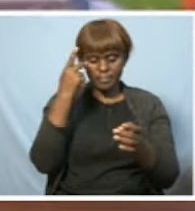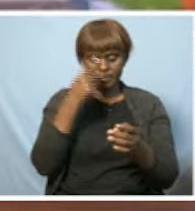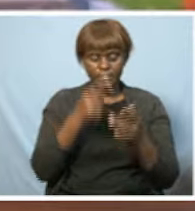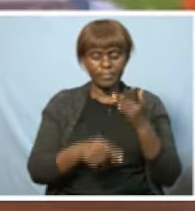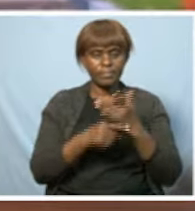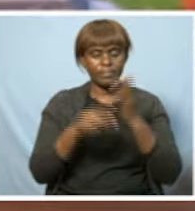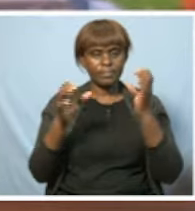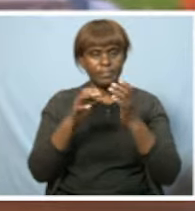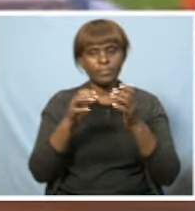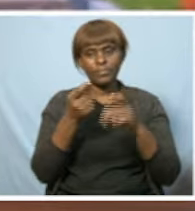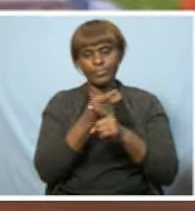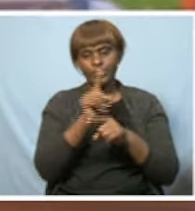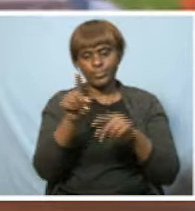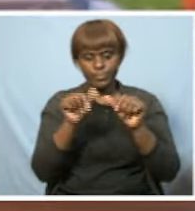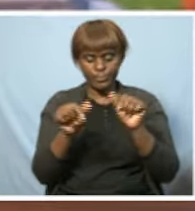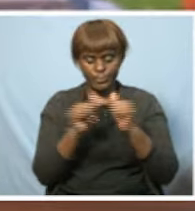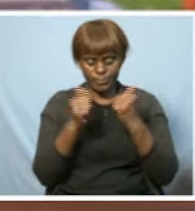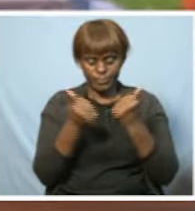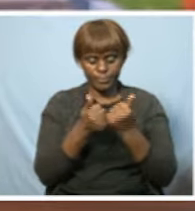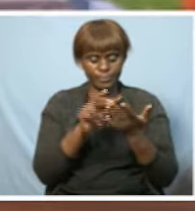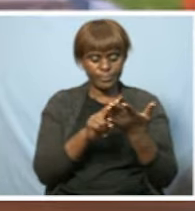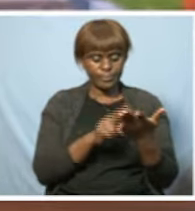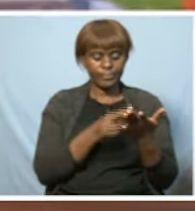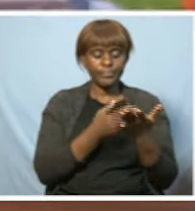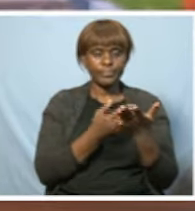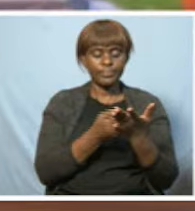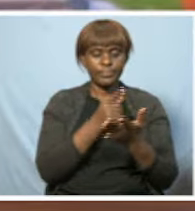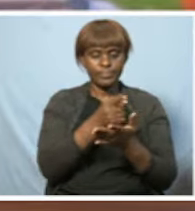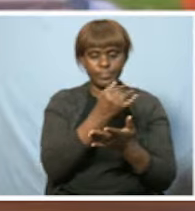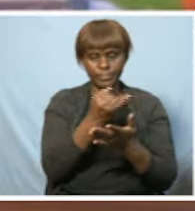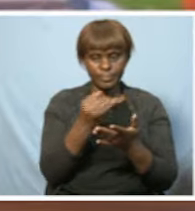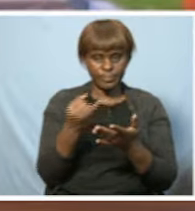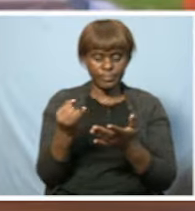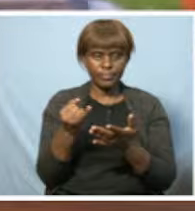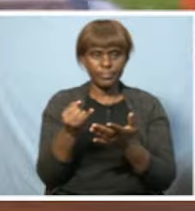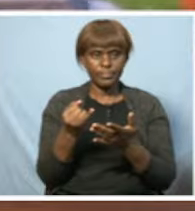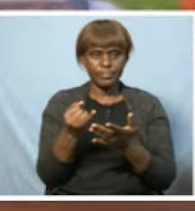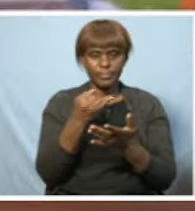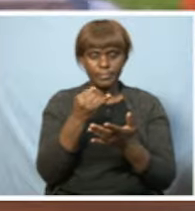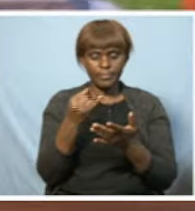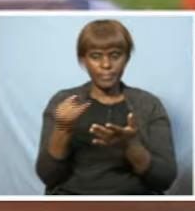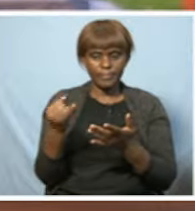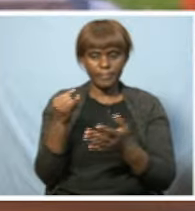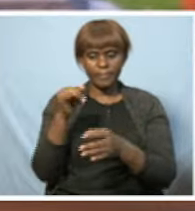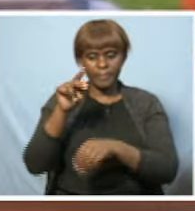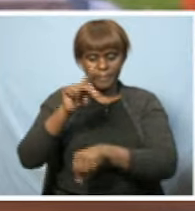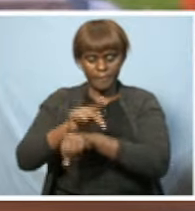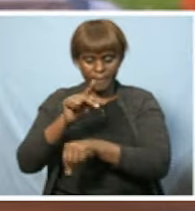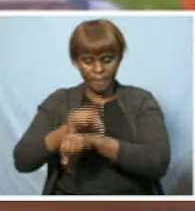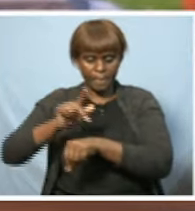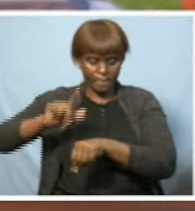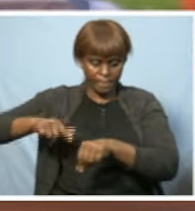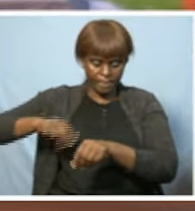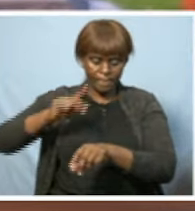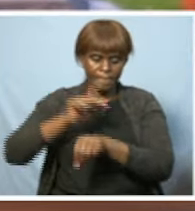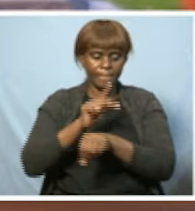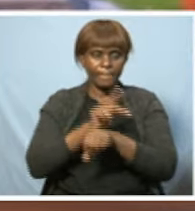on matters arising from the Auditor General's report. The issues reviewed included delayed projects